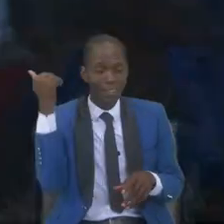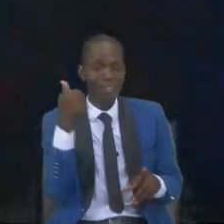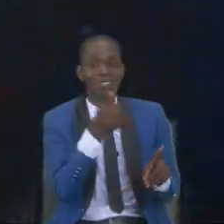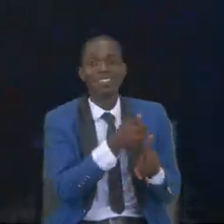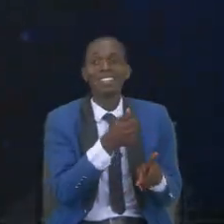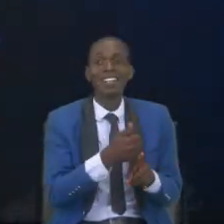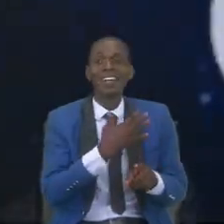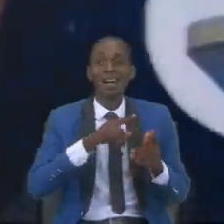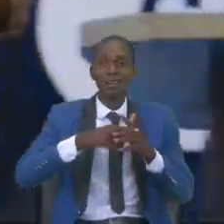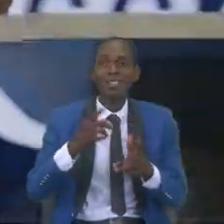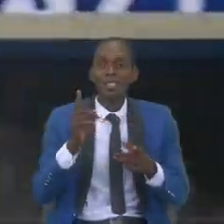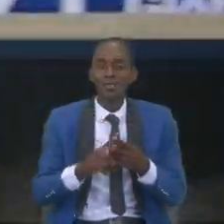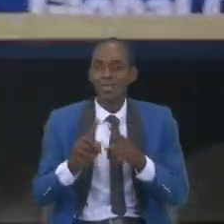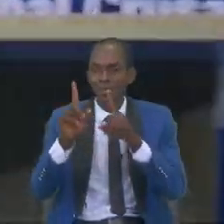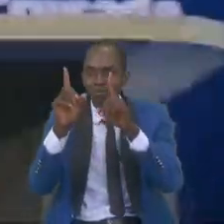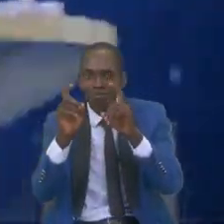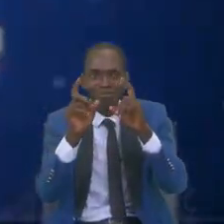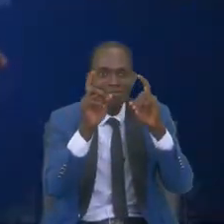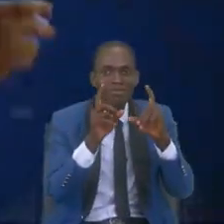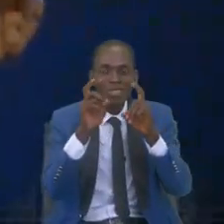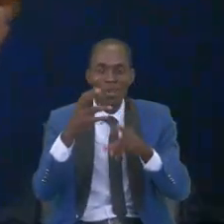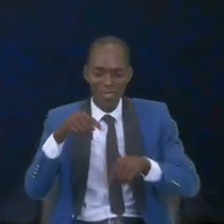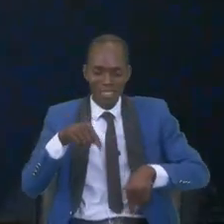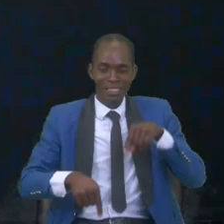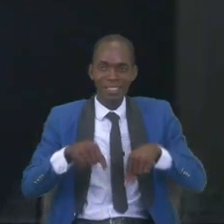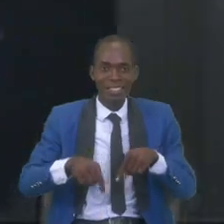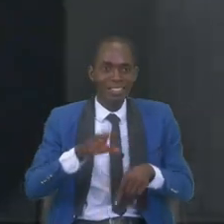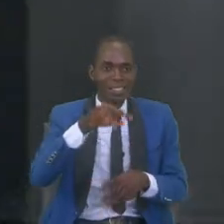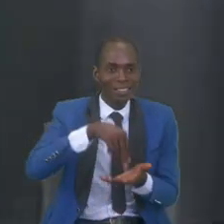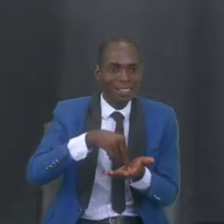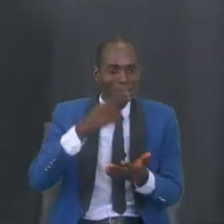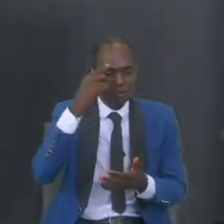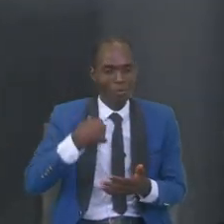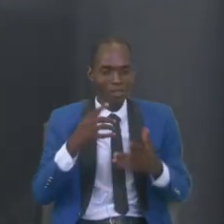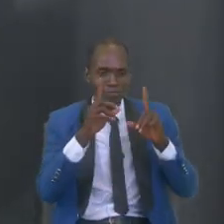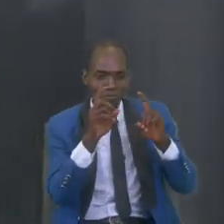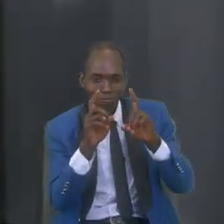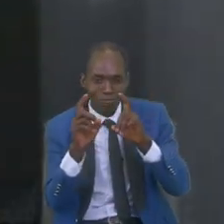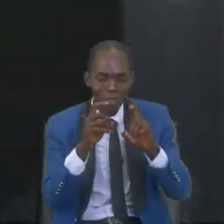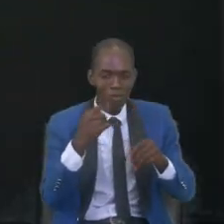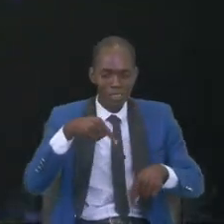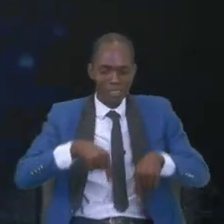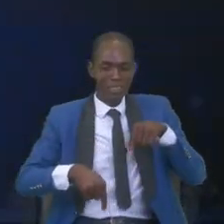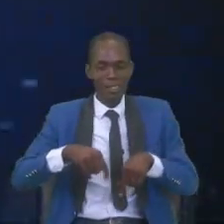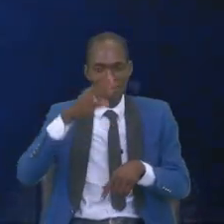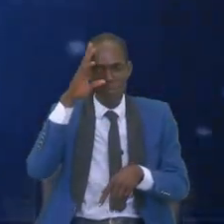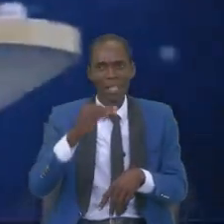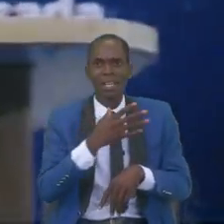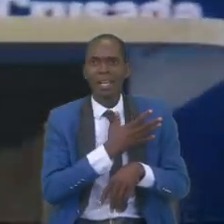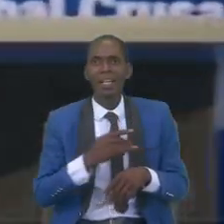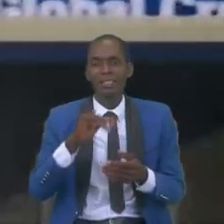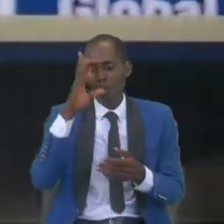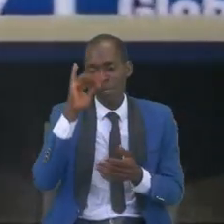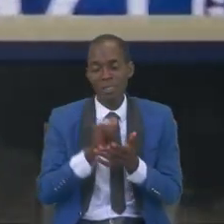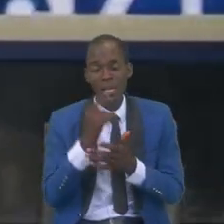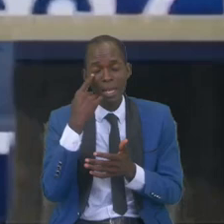He started taking pictures. That lame man, he said, stand up for me. And then he took the picture. And then the man whose eyes were